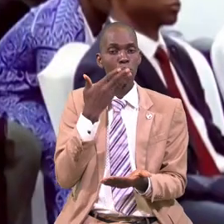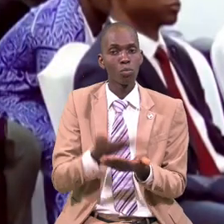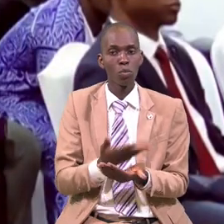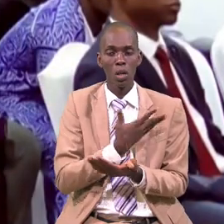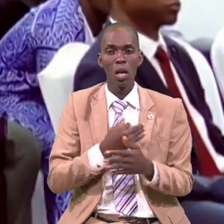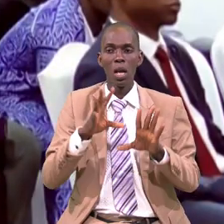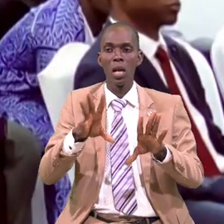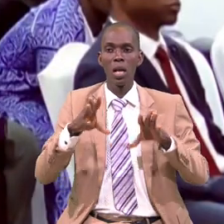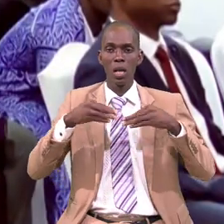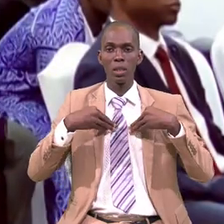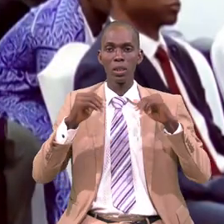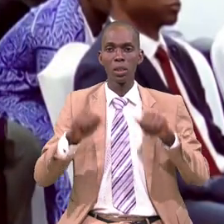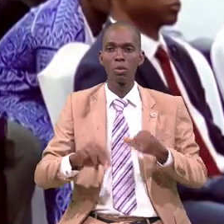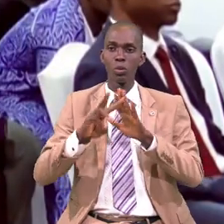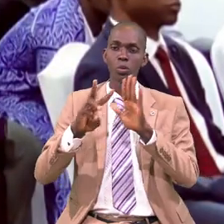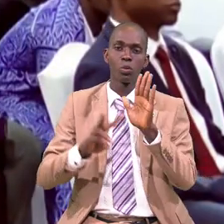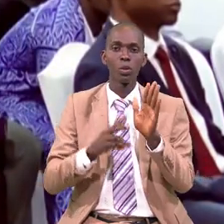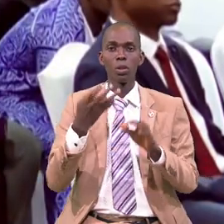perfect will of God.